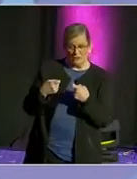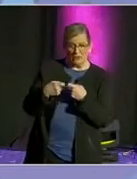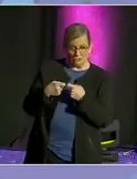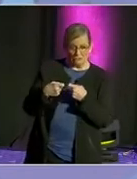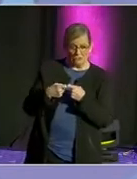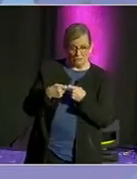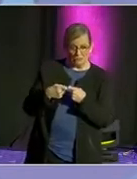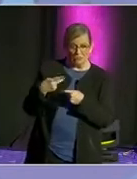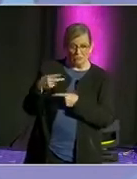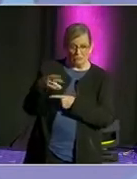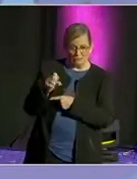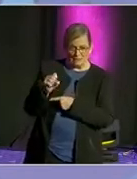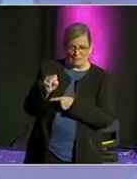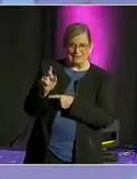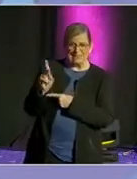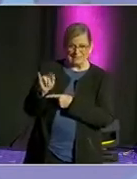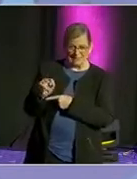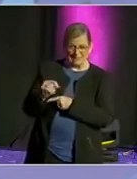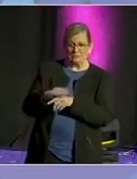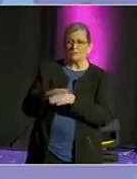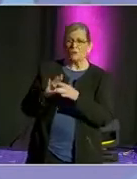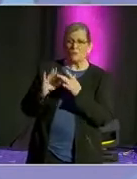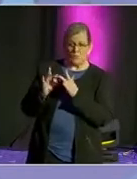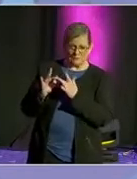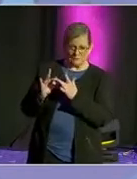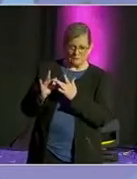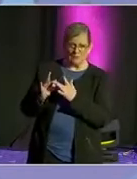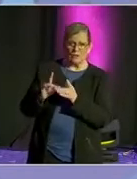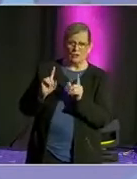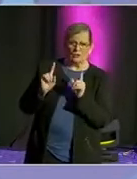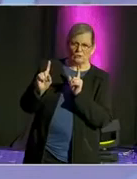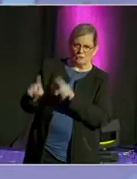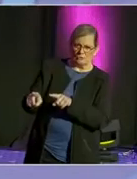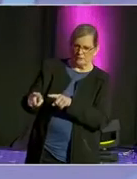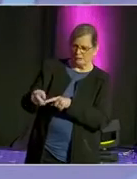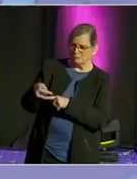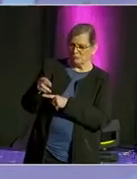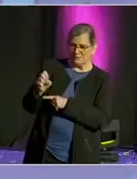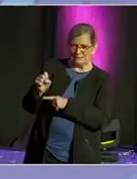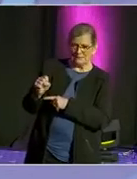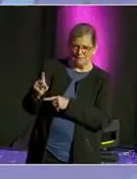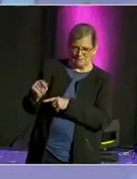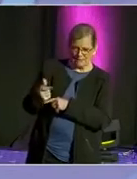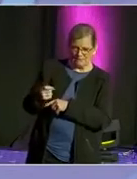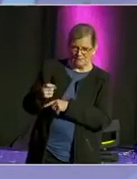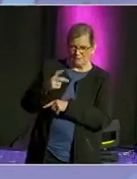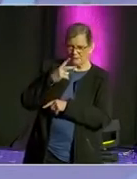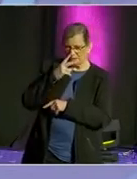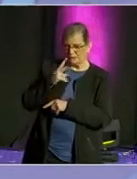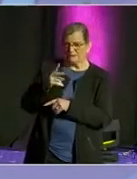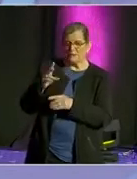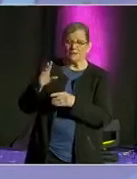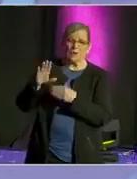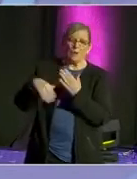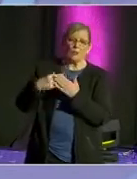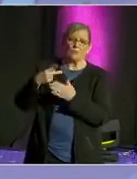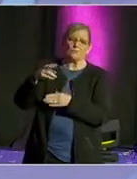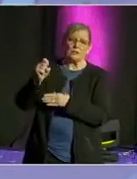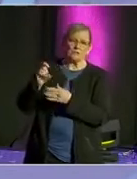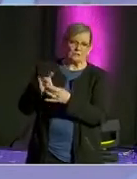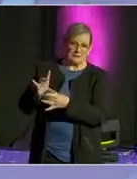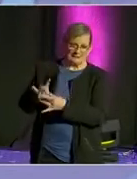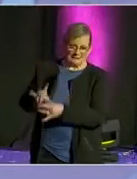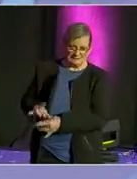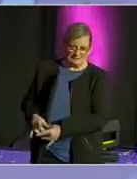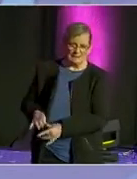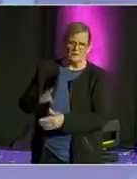are on the website. You'll just go to the press page of our website and you'll get all the press releases from today's programs that were mentioned